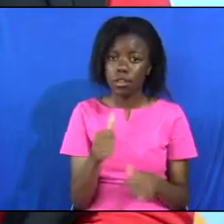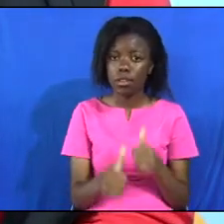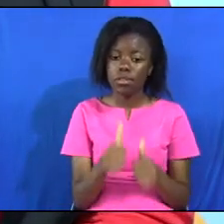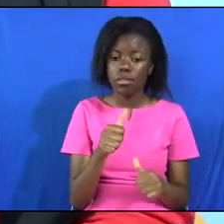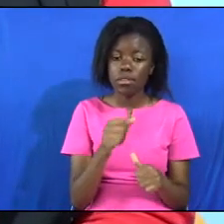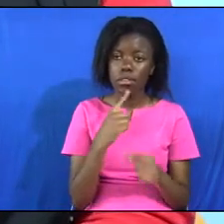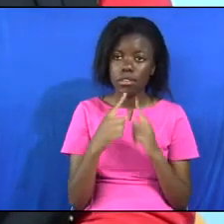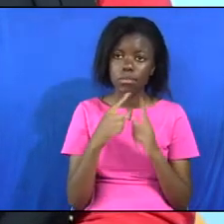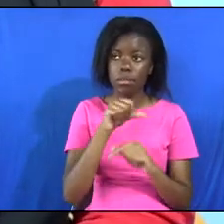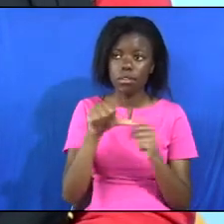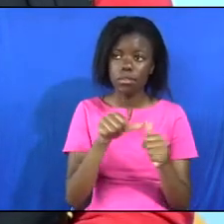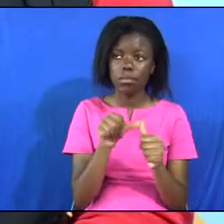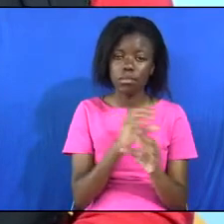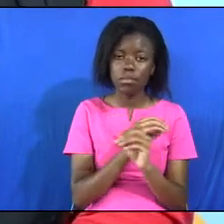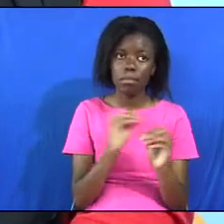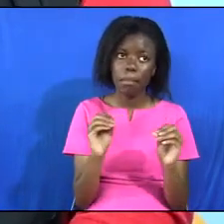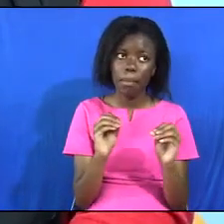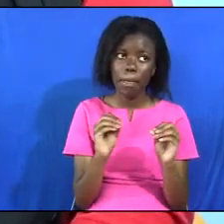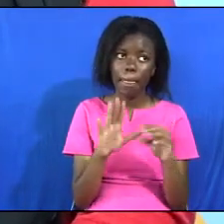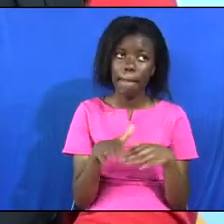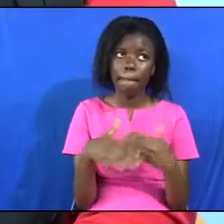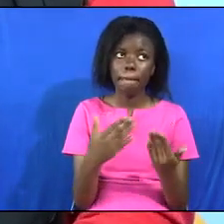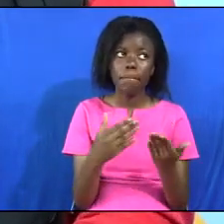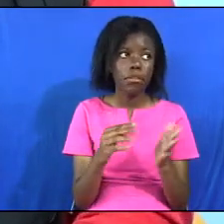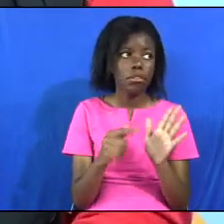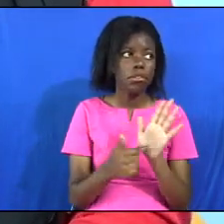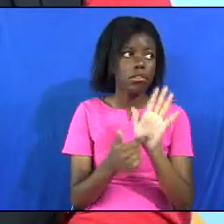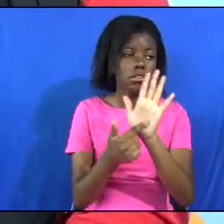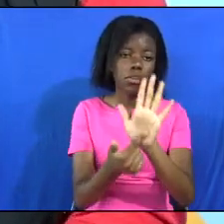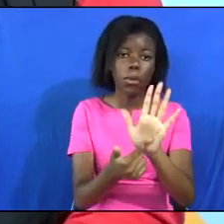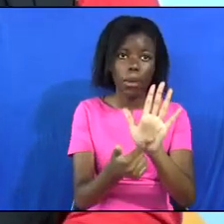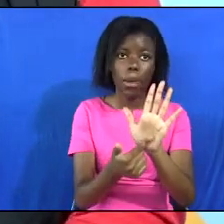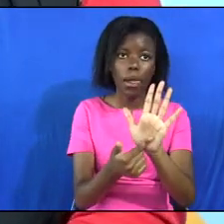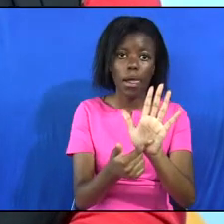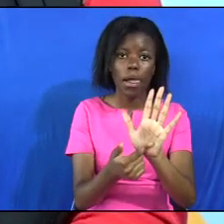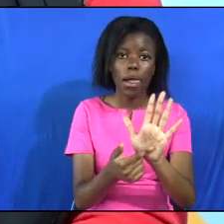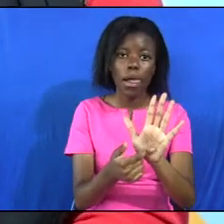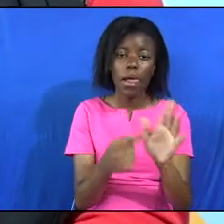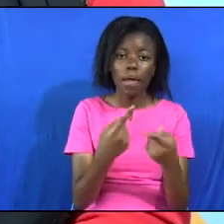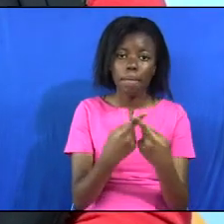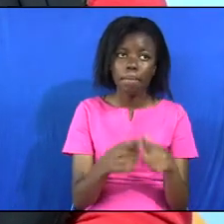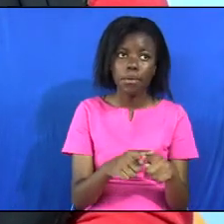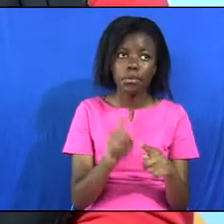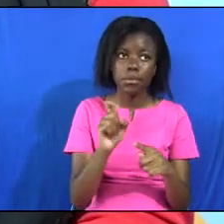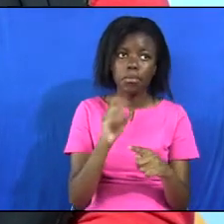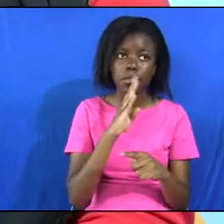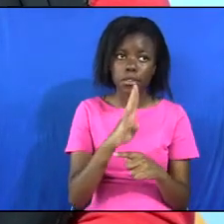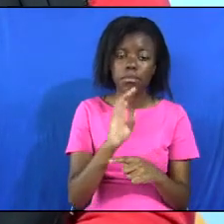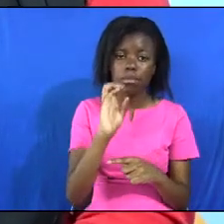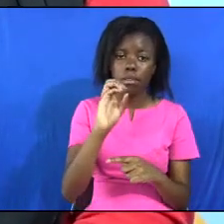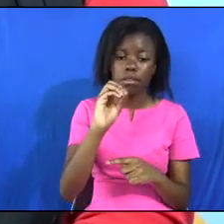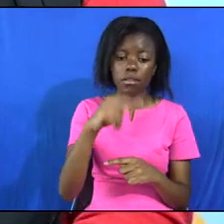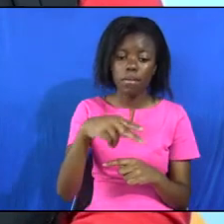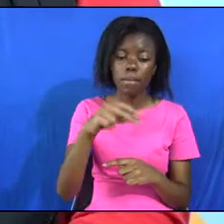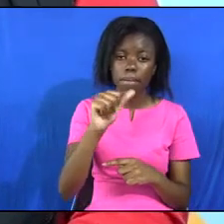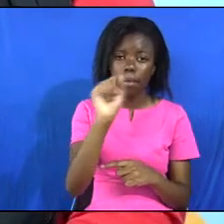about and we may not be able to show, but we must be compassionate to one another.